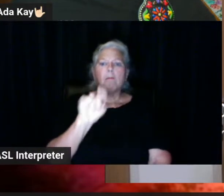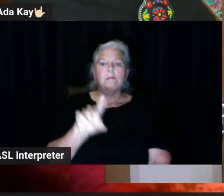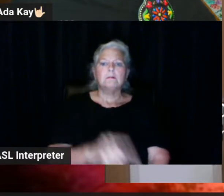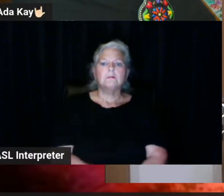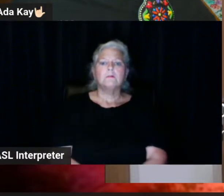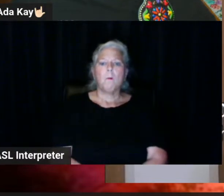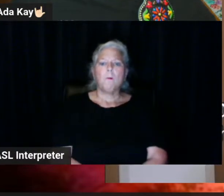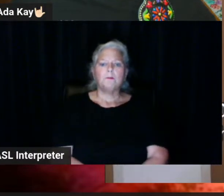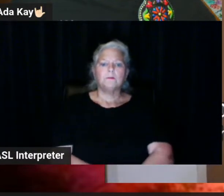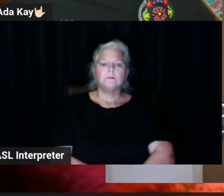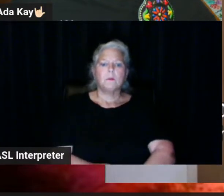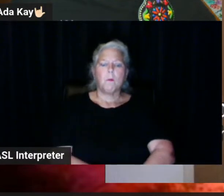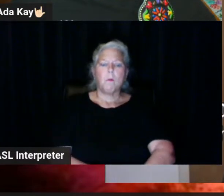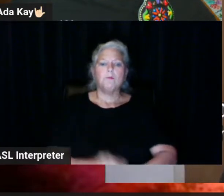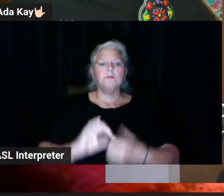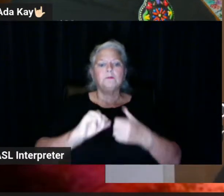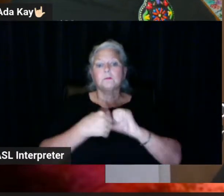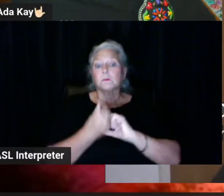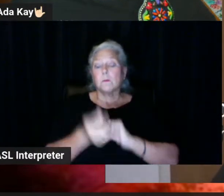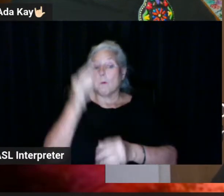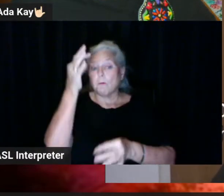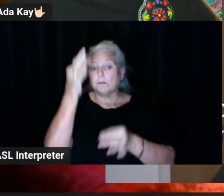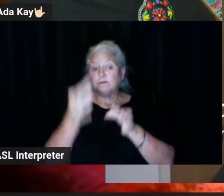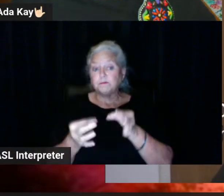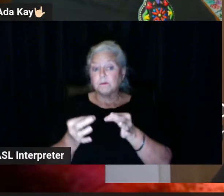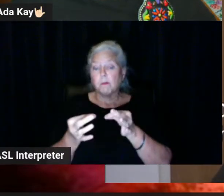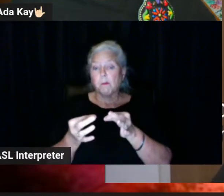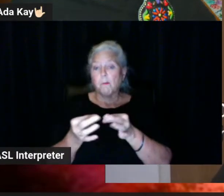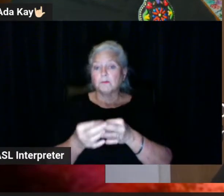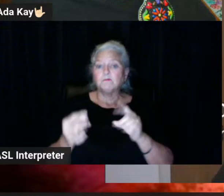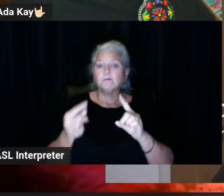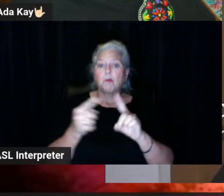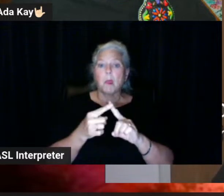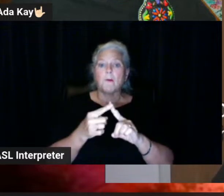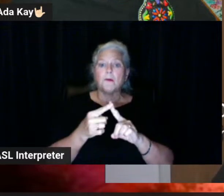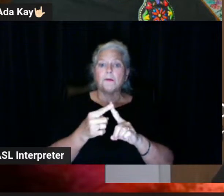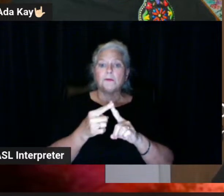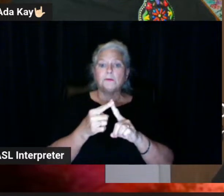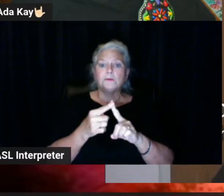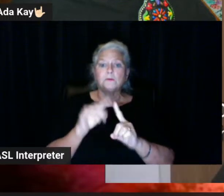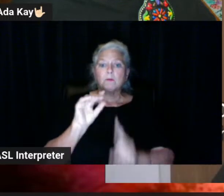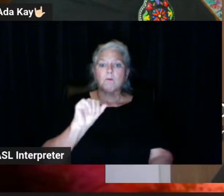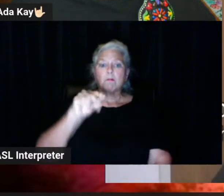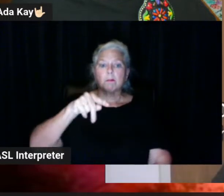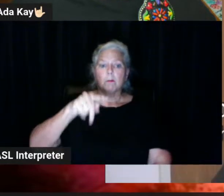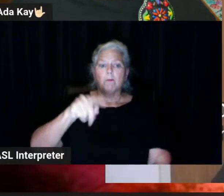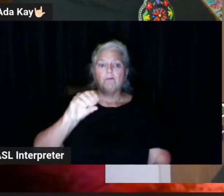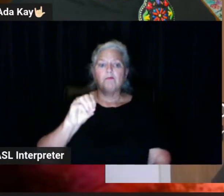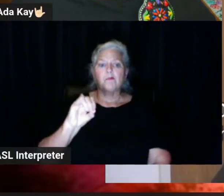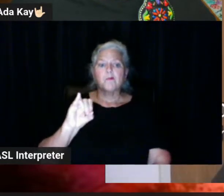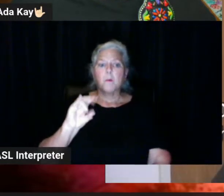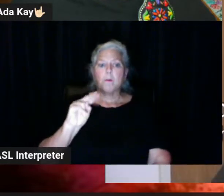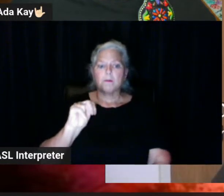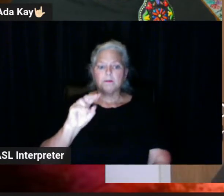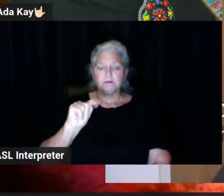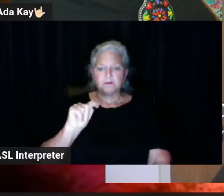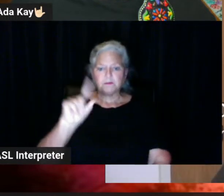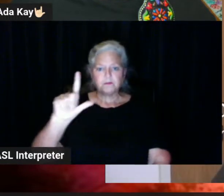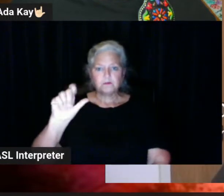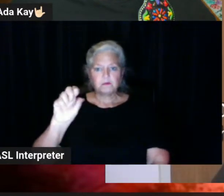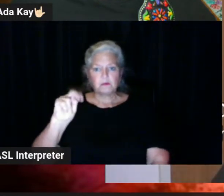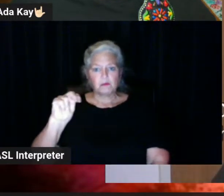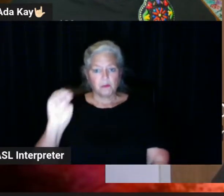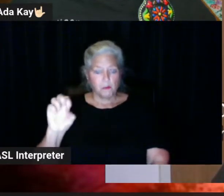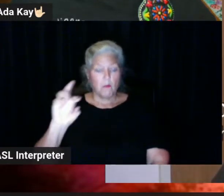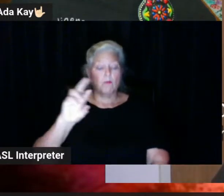How was the determination decided on to reappoint Helena Rafferty to a one-year contract? Did you interview and assess